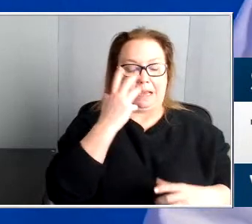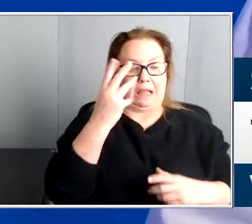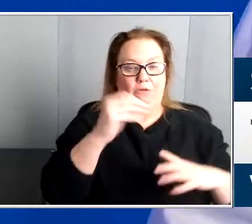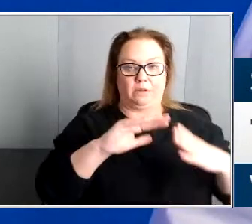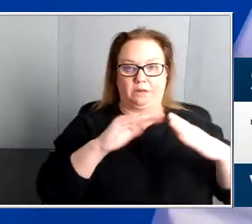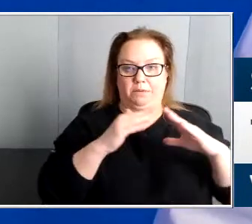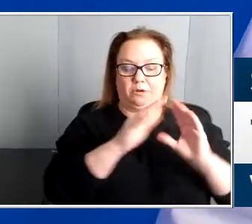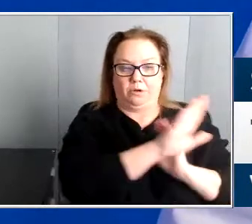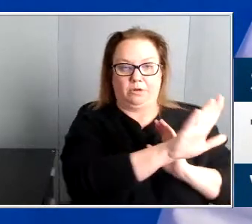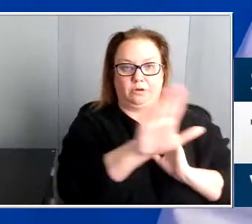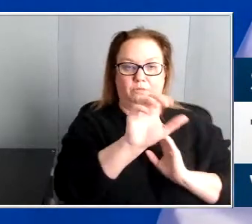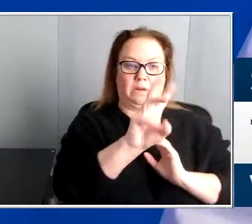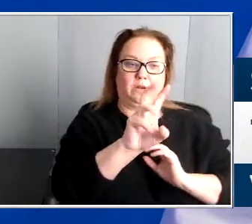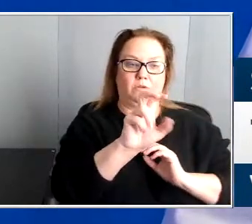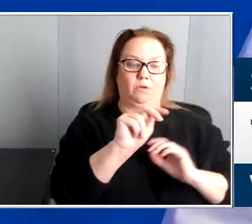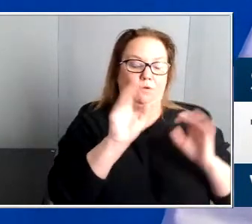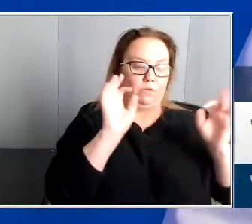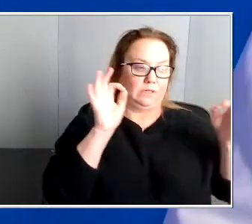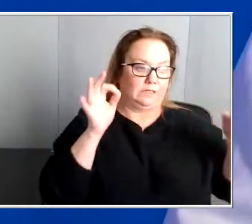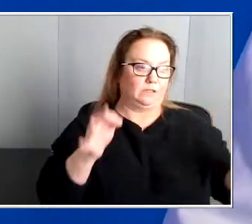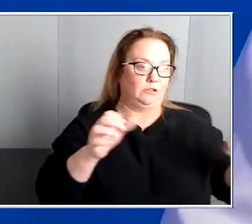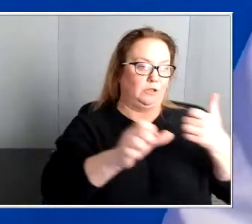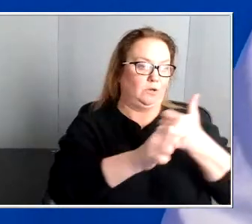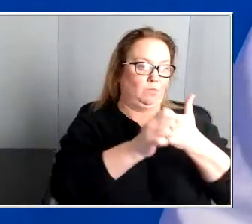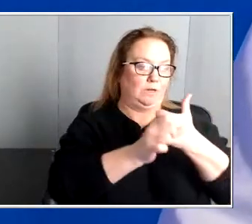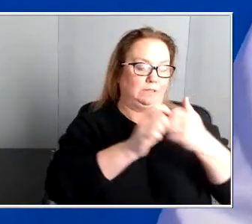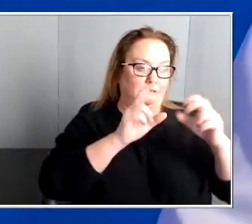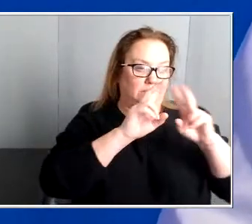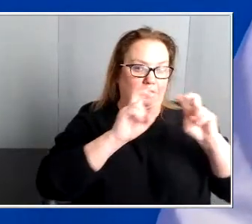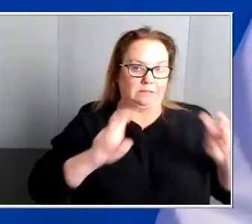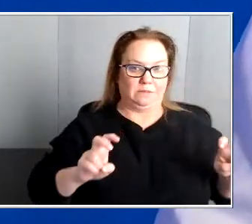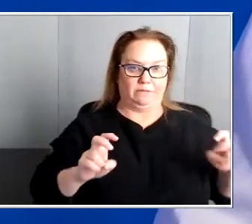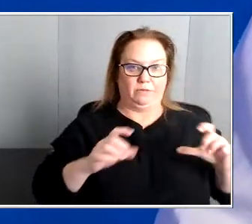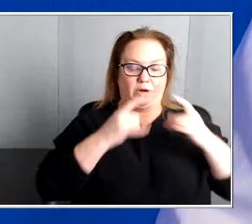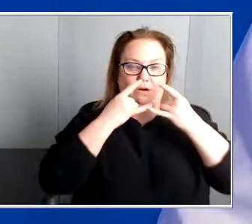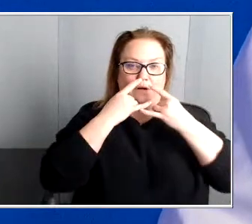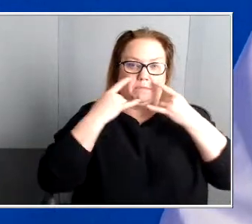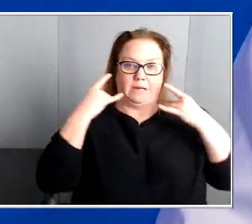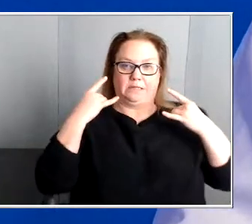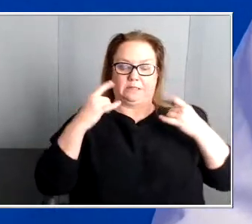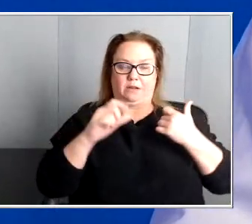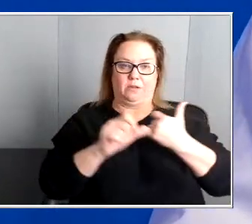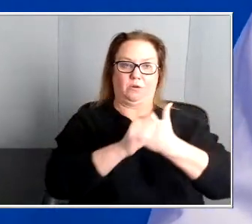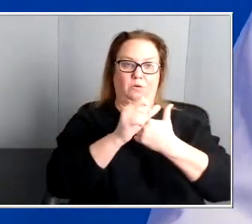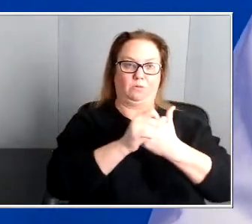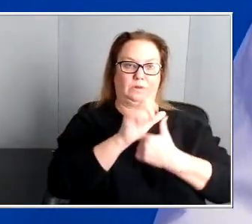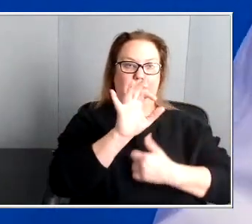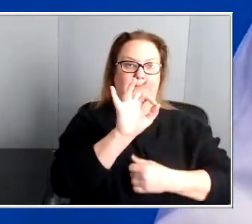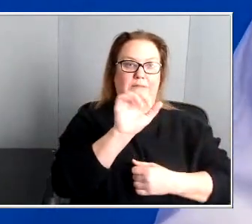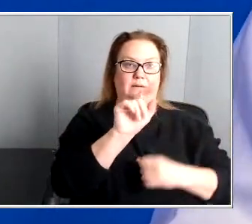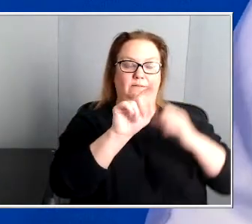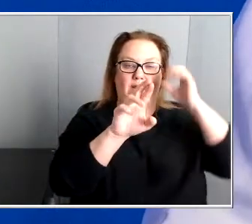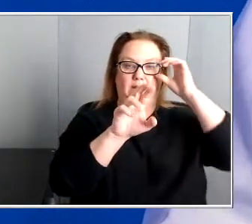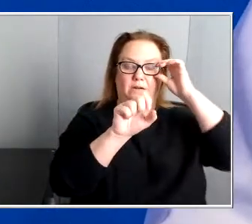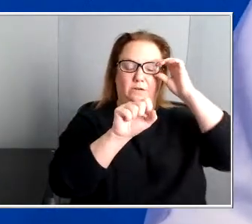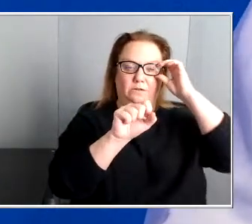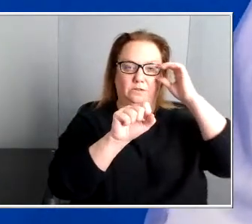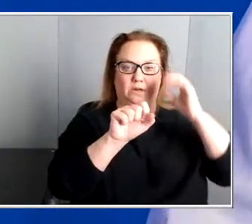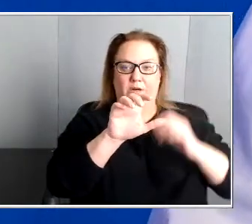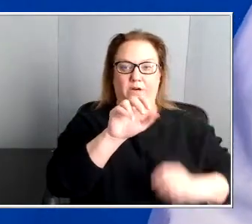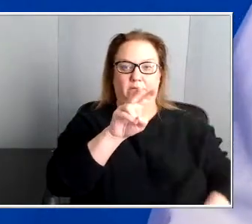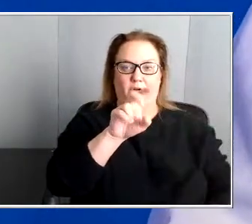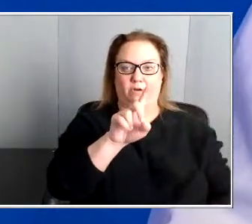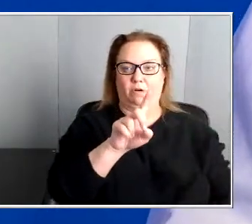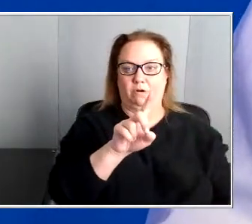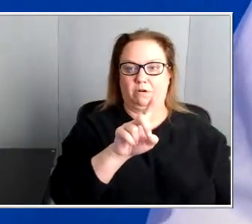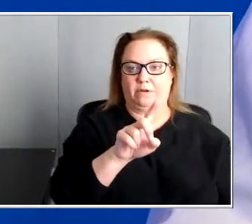everyone makes their own risk assessment if they need to wear a mask based on their own risk factors for getting COVID and for what happens if they